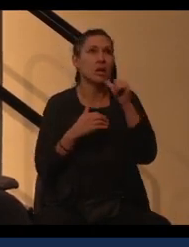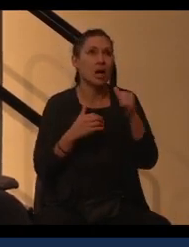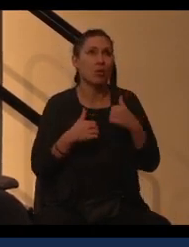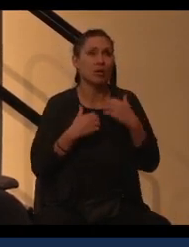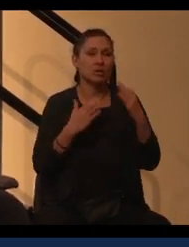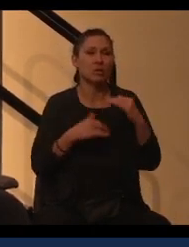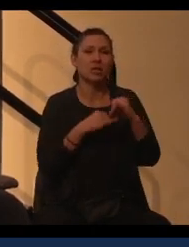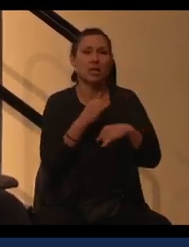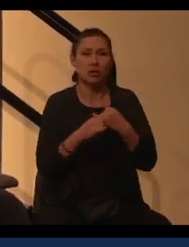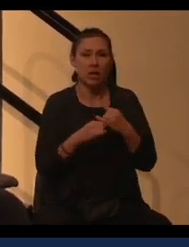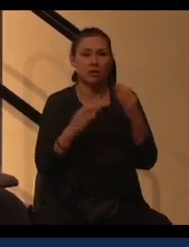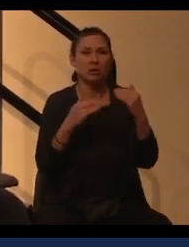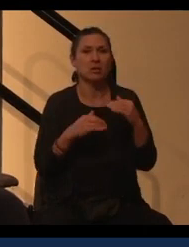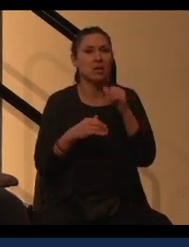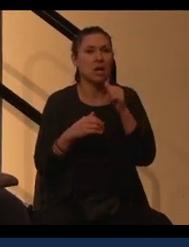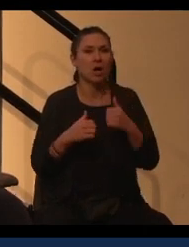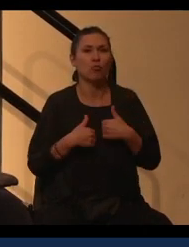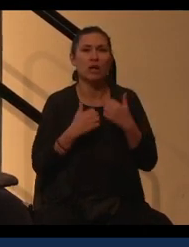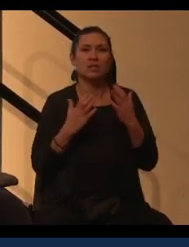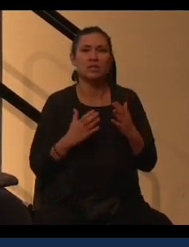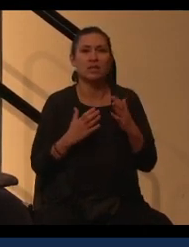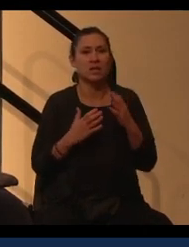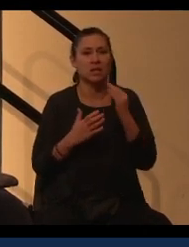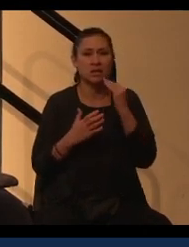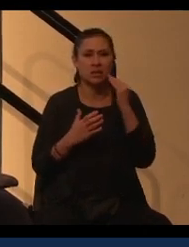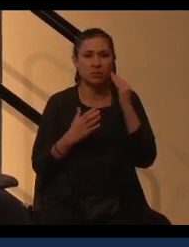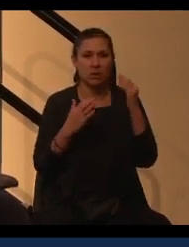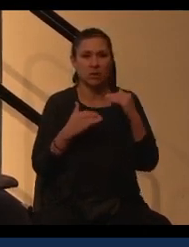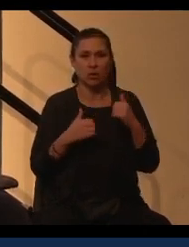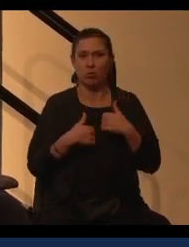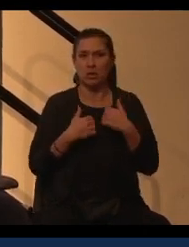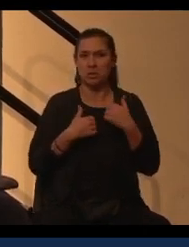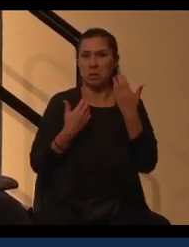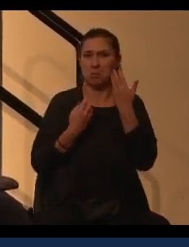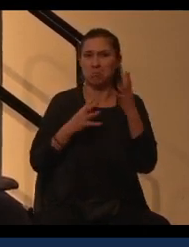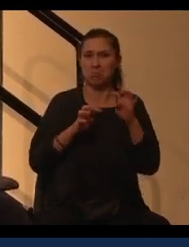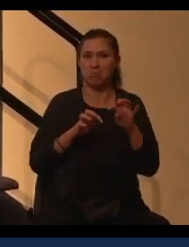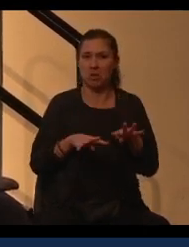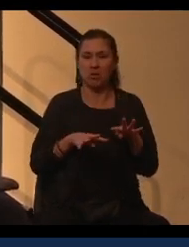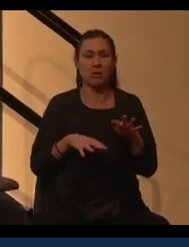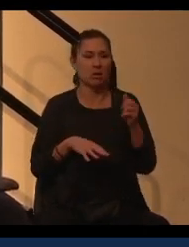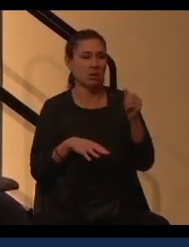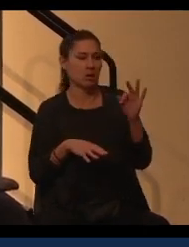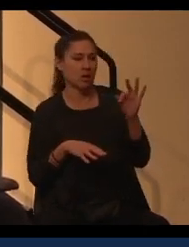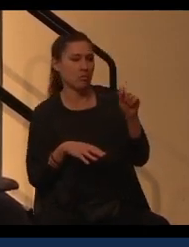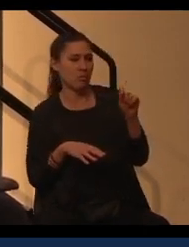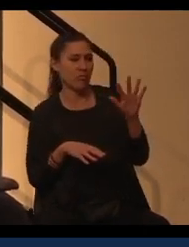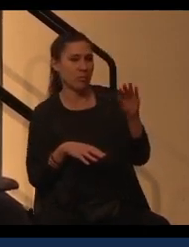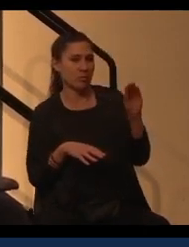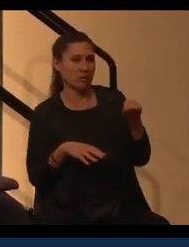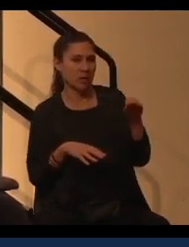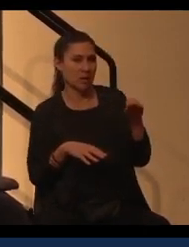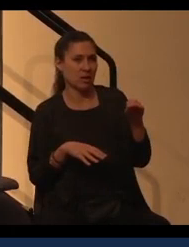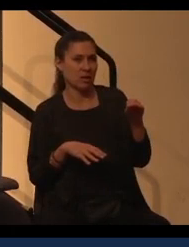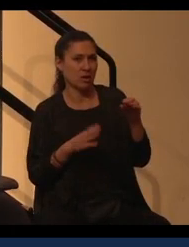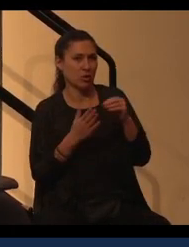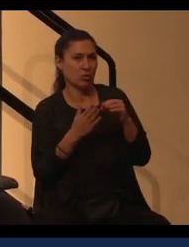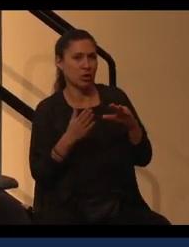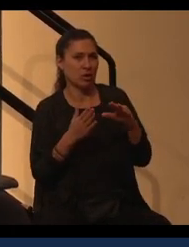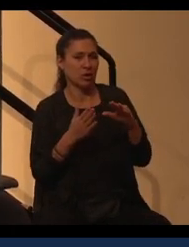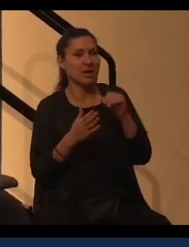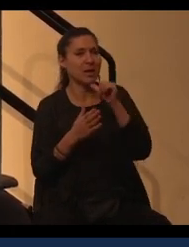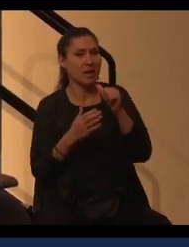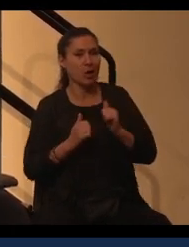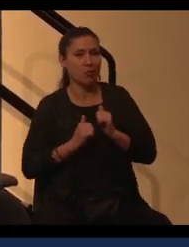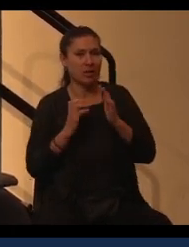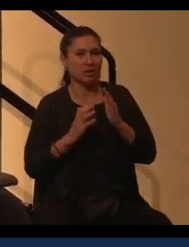international, non-resident domestic, residency unknown. So you'll see here that 19.5% of the students are